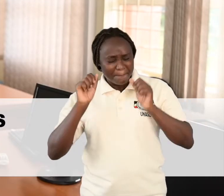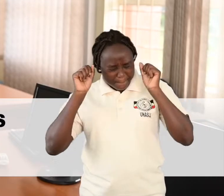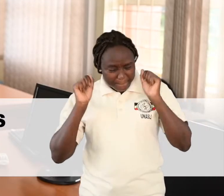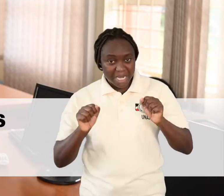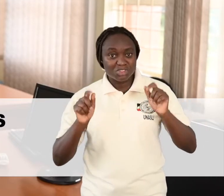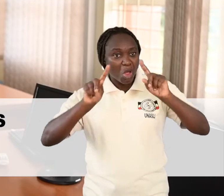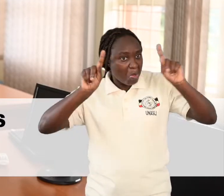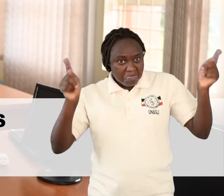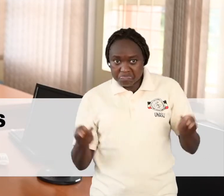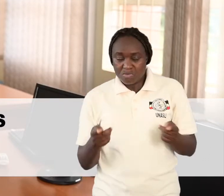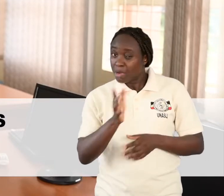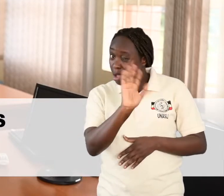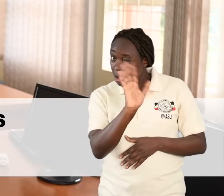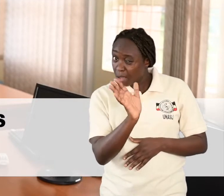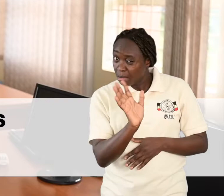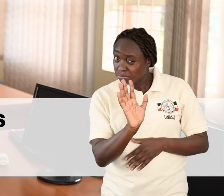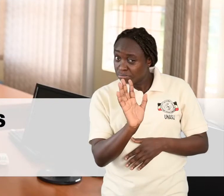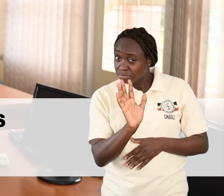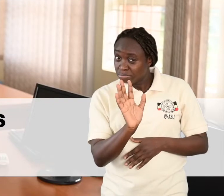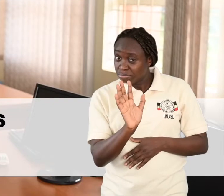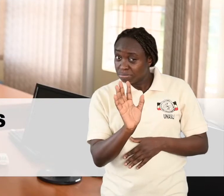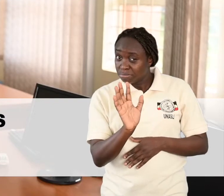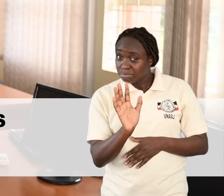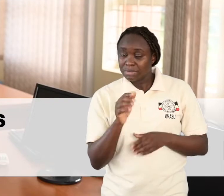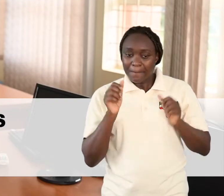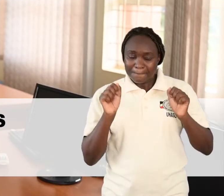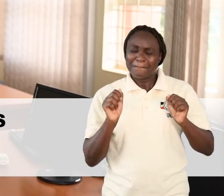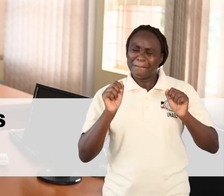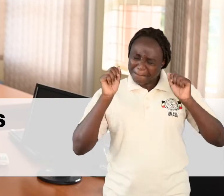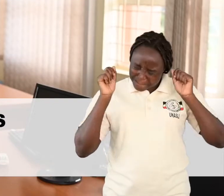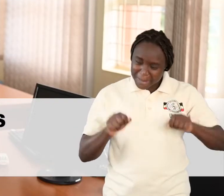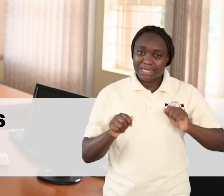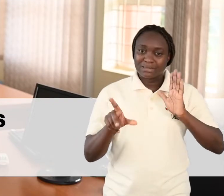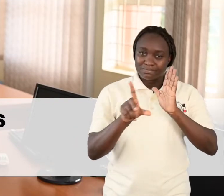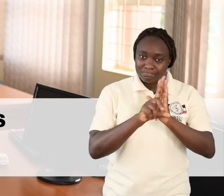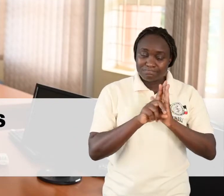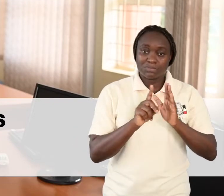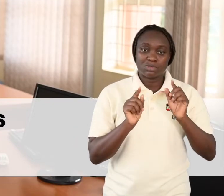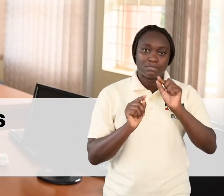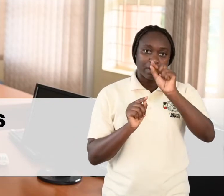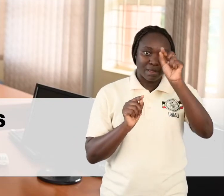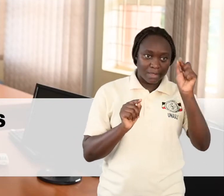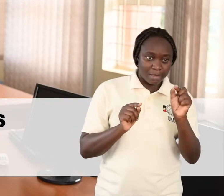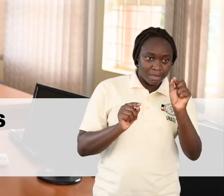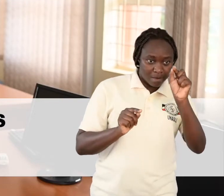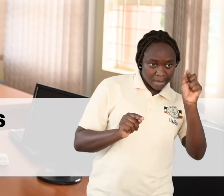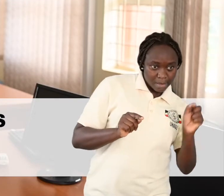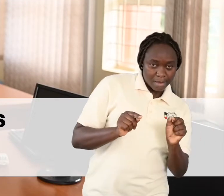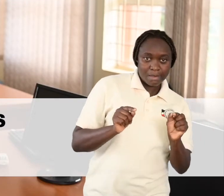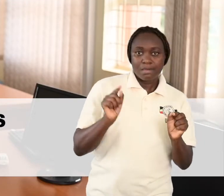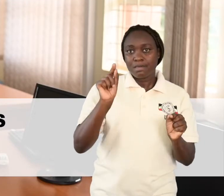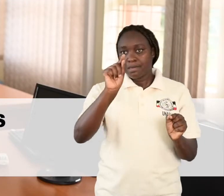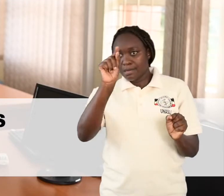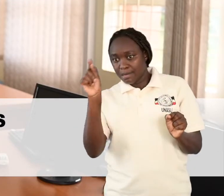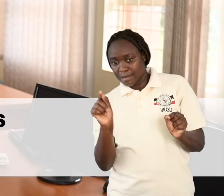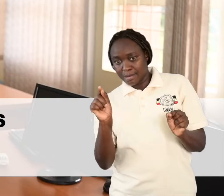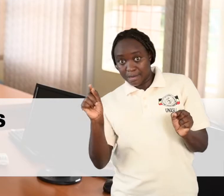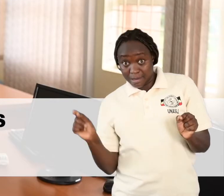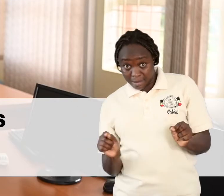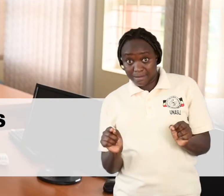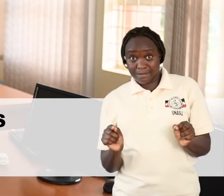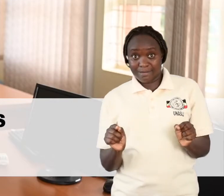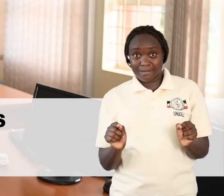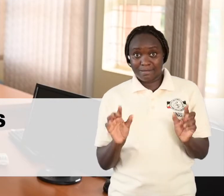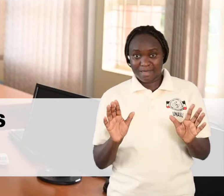brackets. We don't use other types of brackets, just because they don't represent